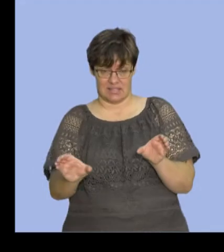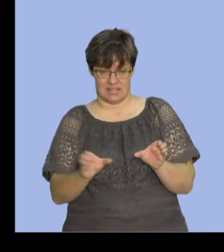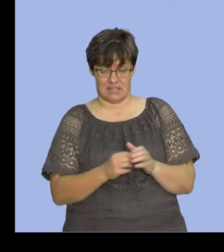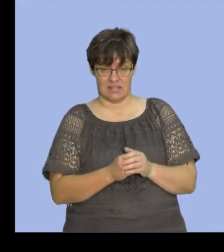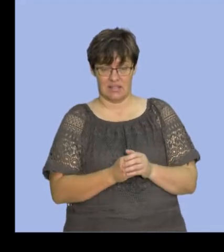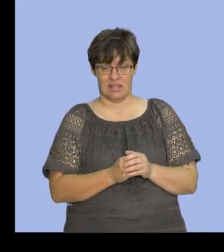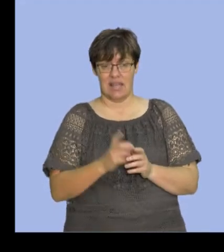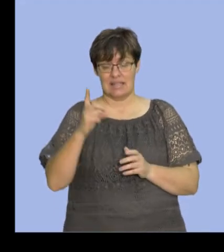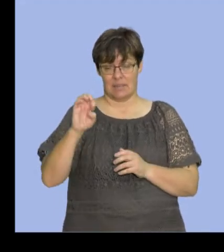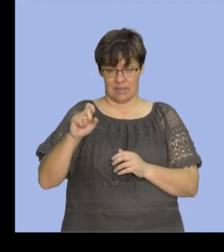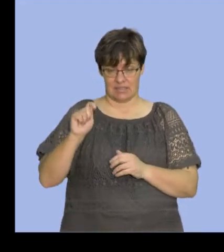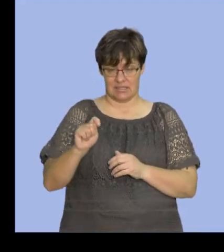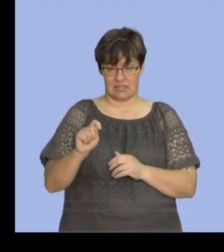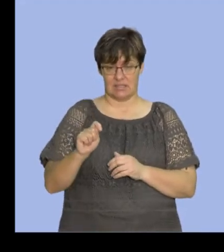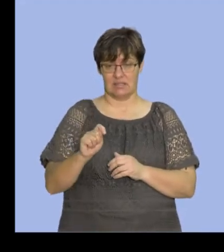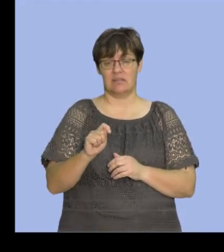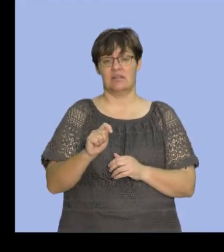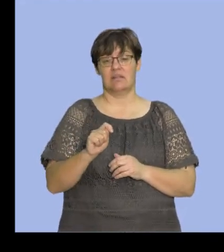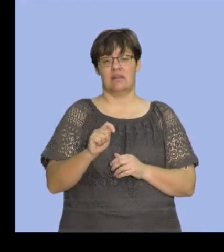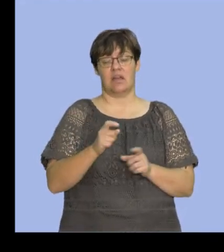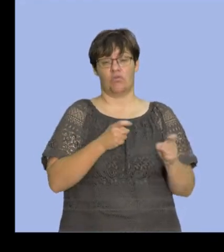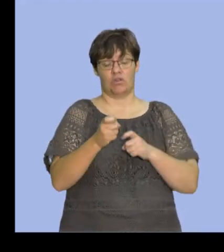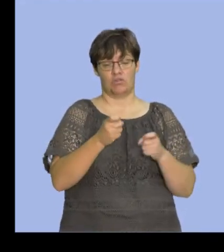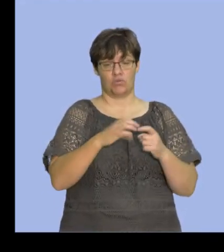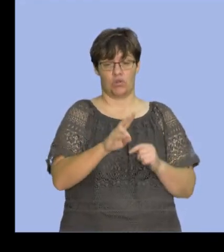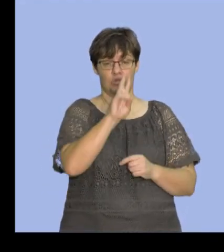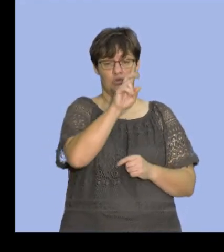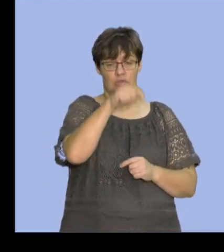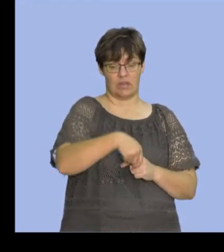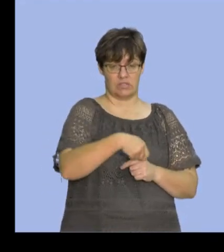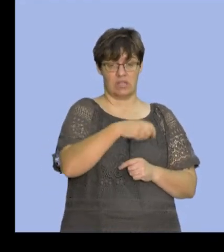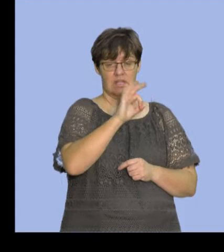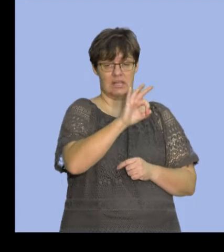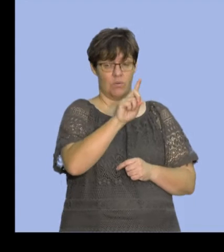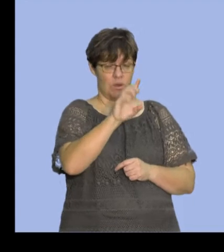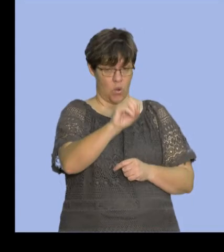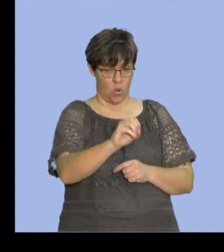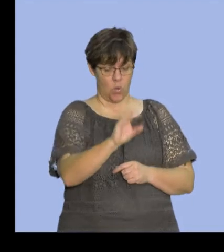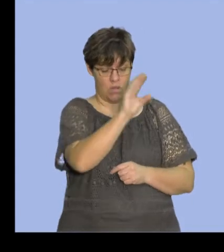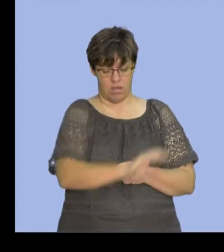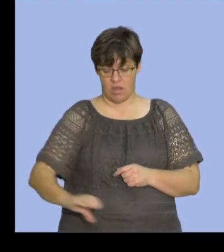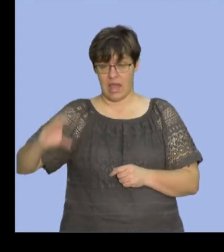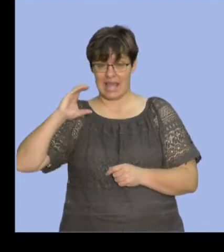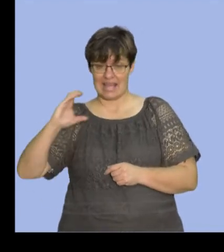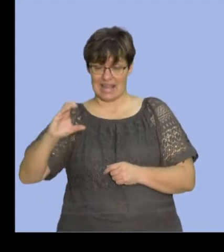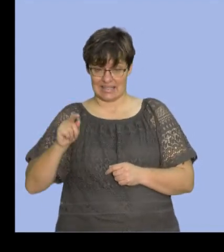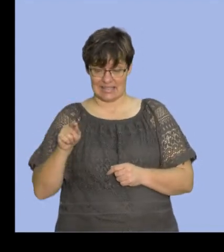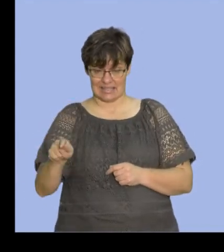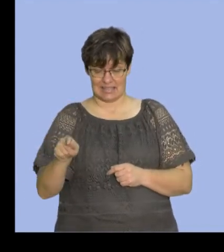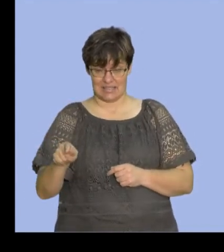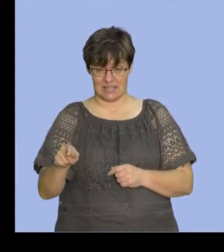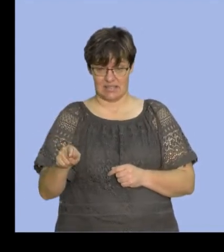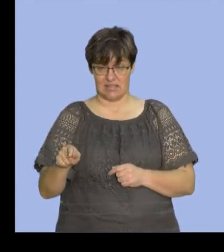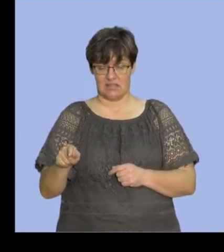You debiting your creditors control with 2,310 and you crediting, let's say